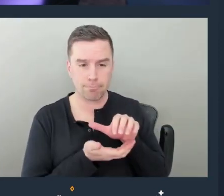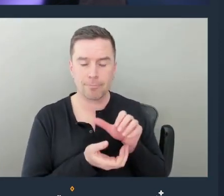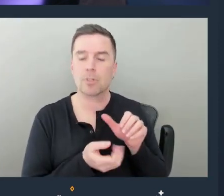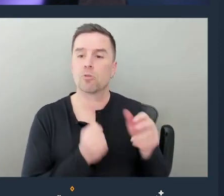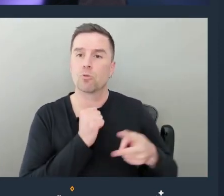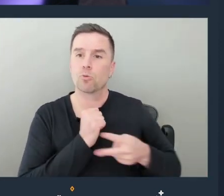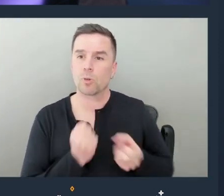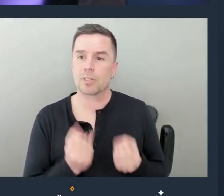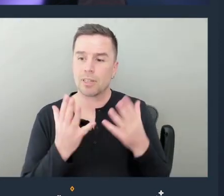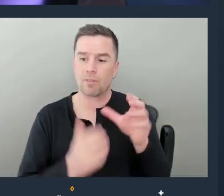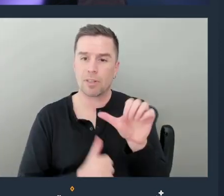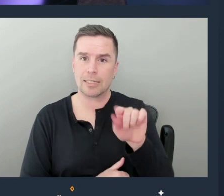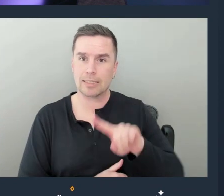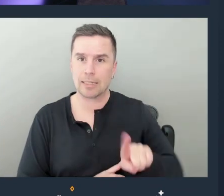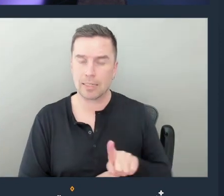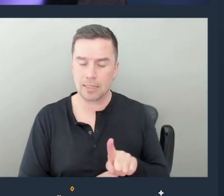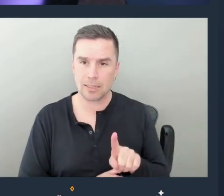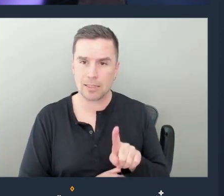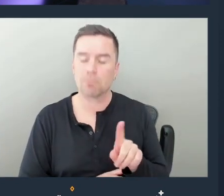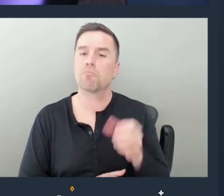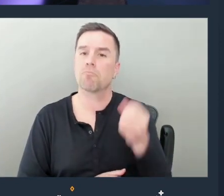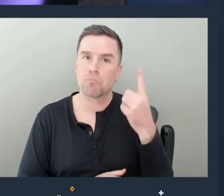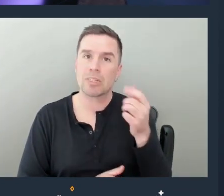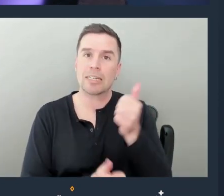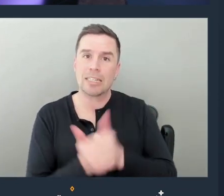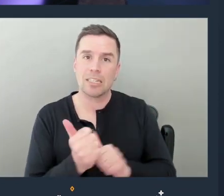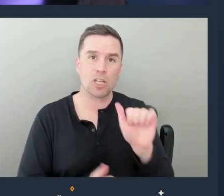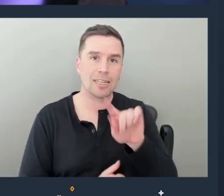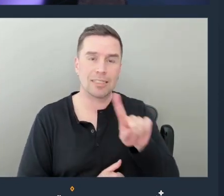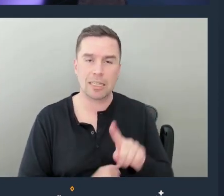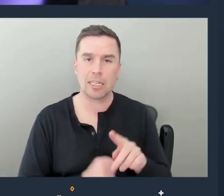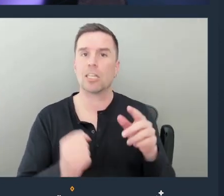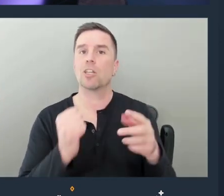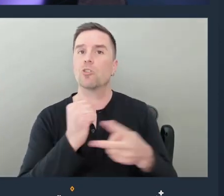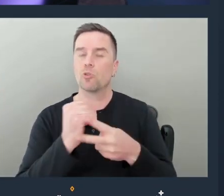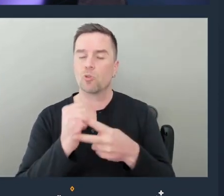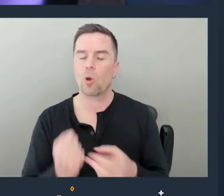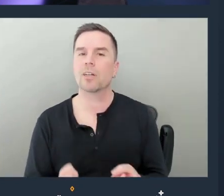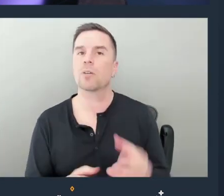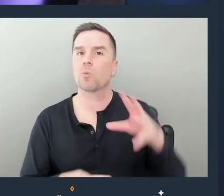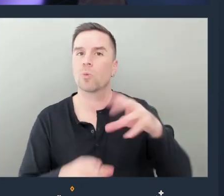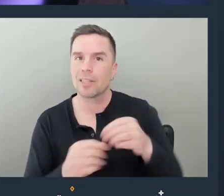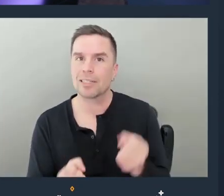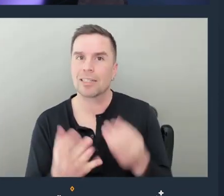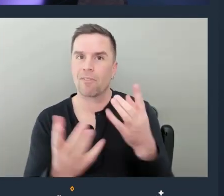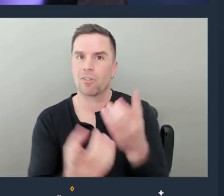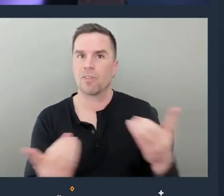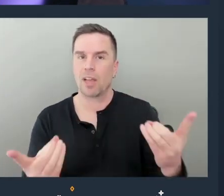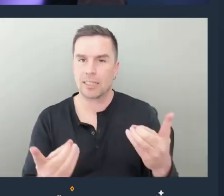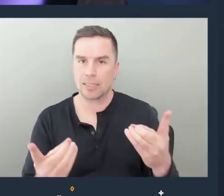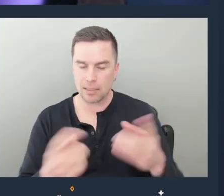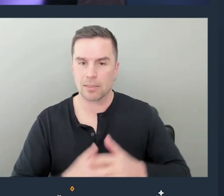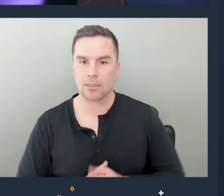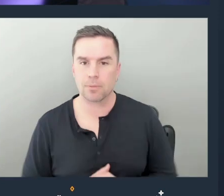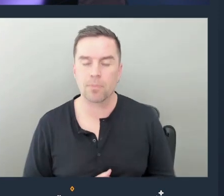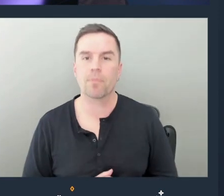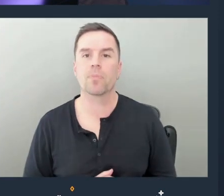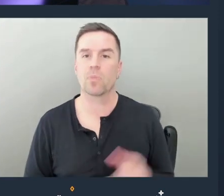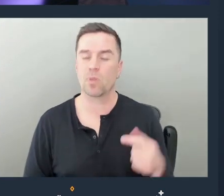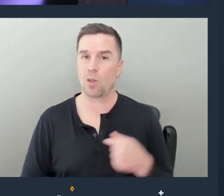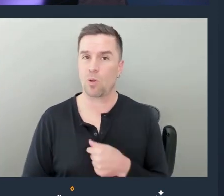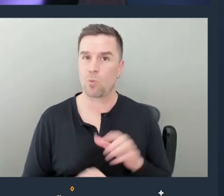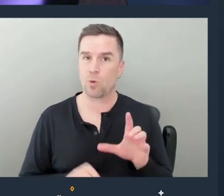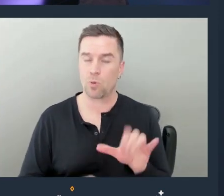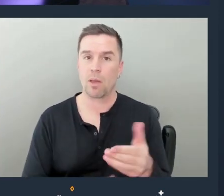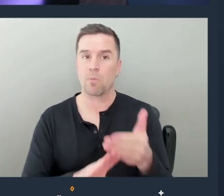redundantly stored across multiple devices. And we do this to distribute your data in the AWS region before we even return a success response back